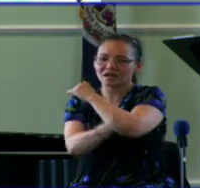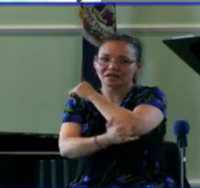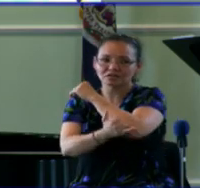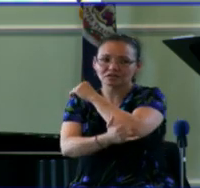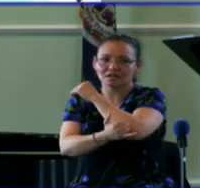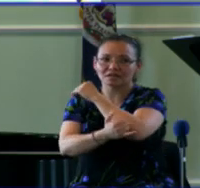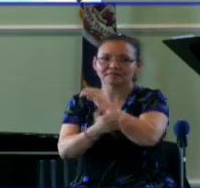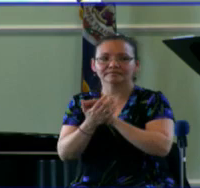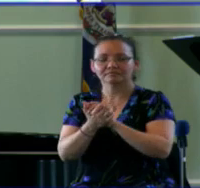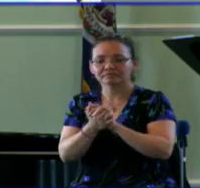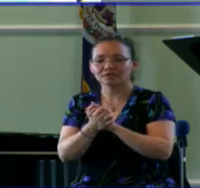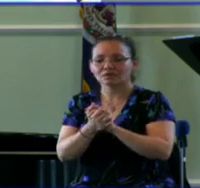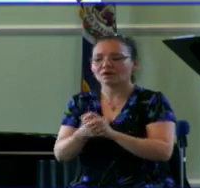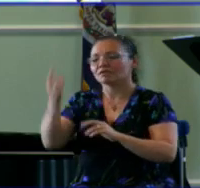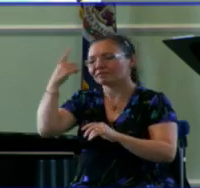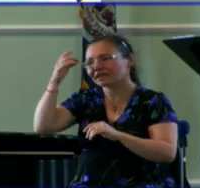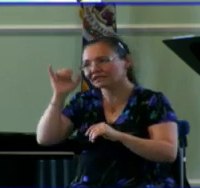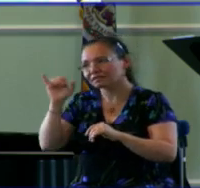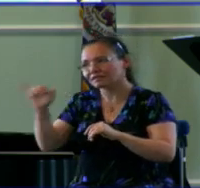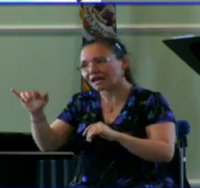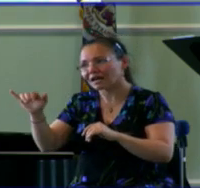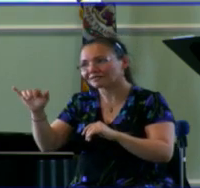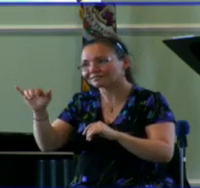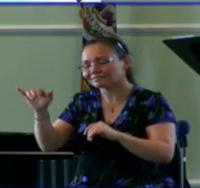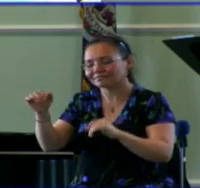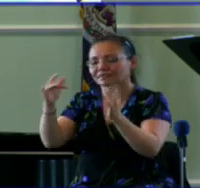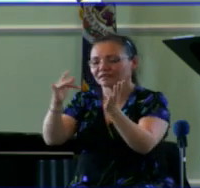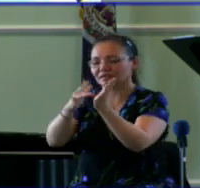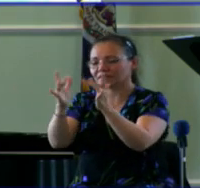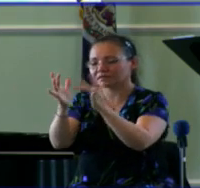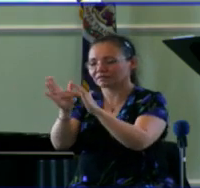in light of Bible prophecy.